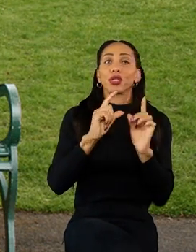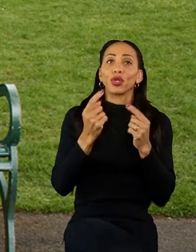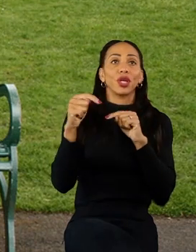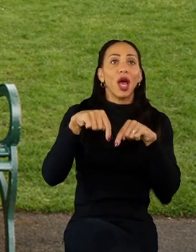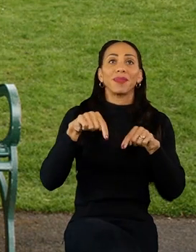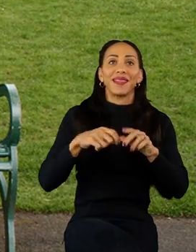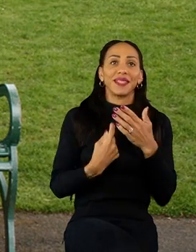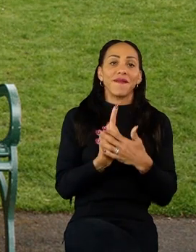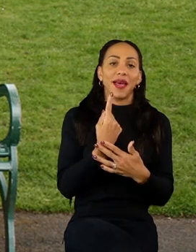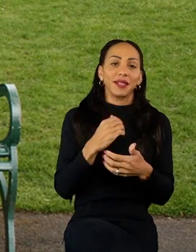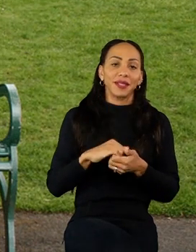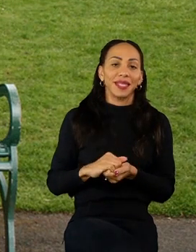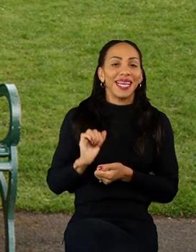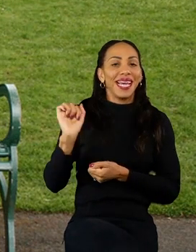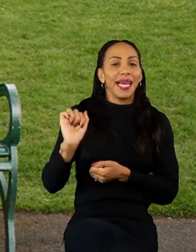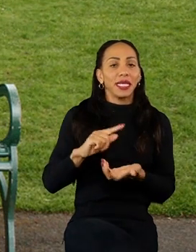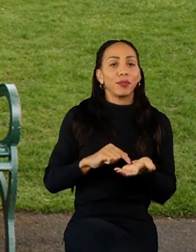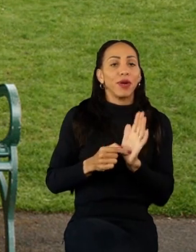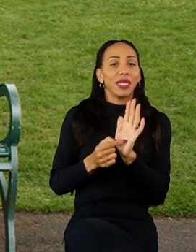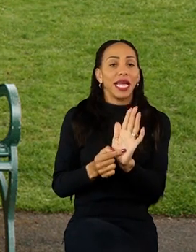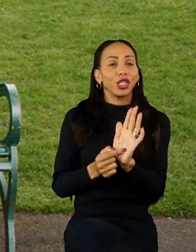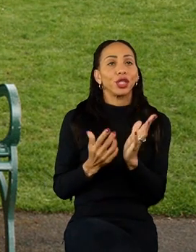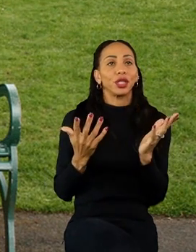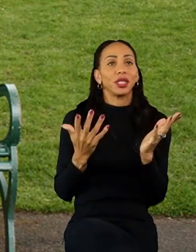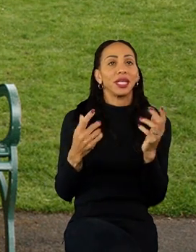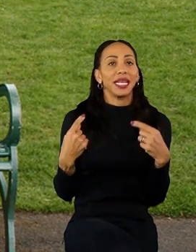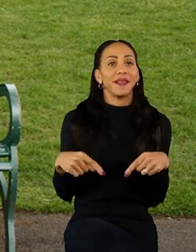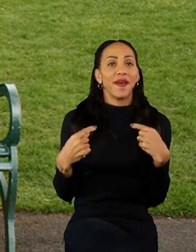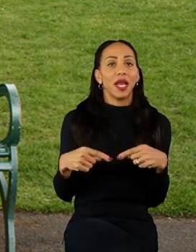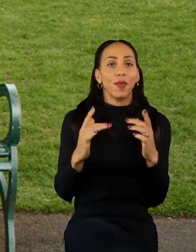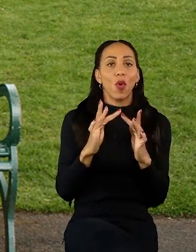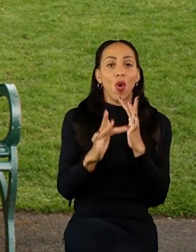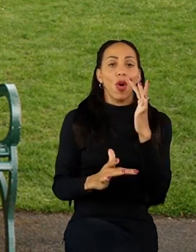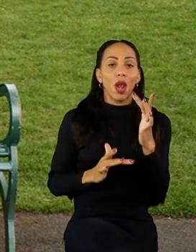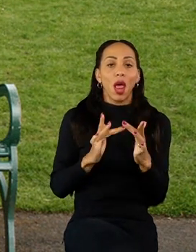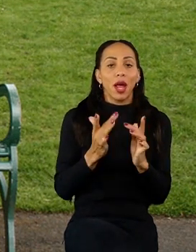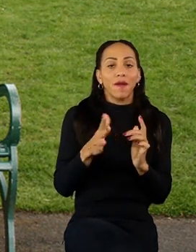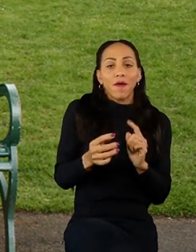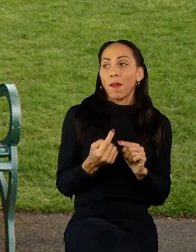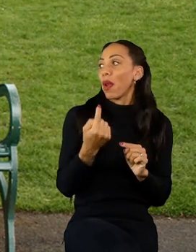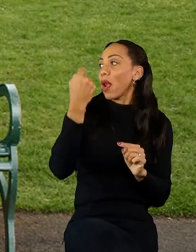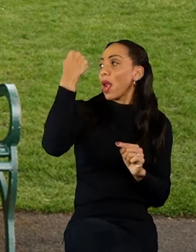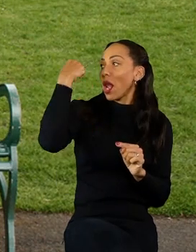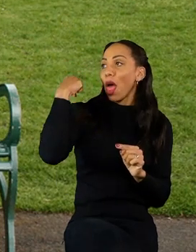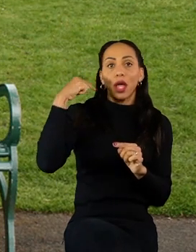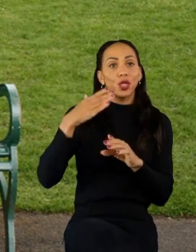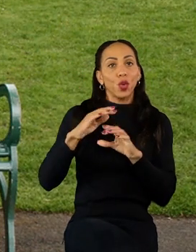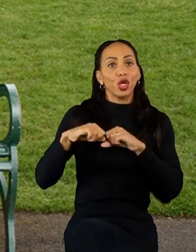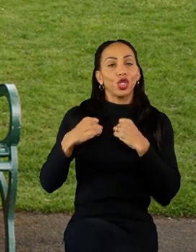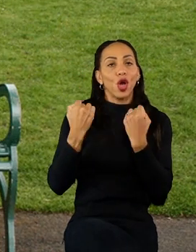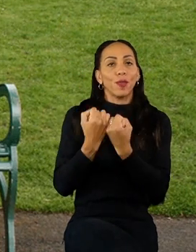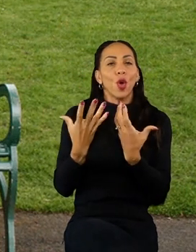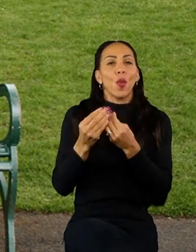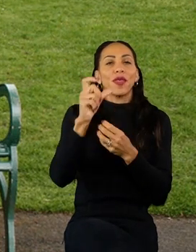Okay, so and I should have mentioned that, of course, Richard couldn't be here this event, but his presentation is also available online